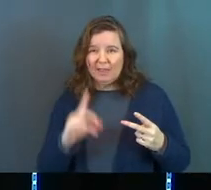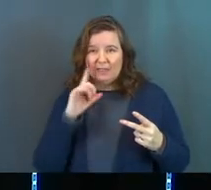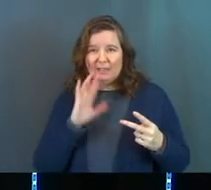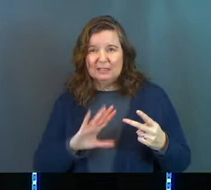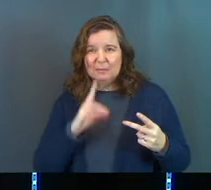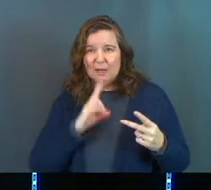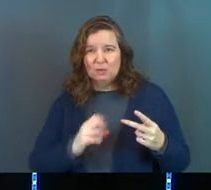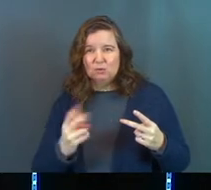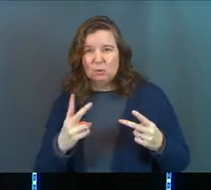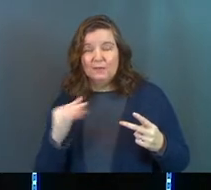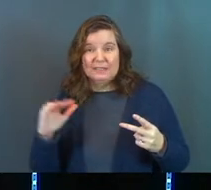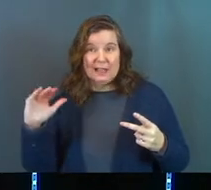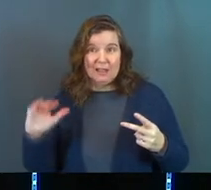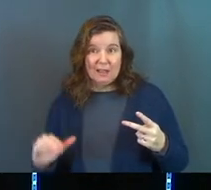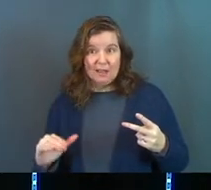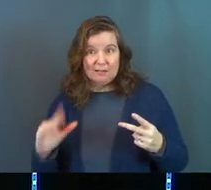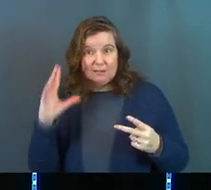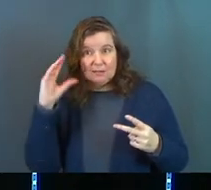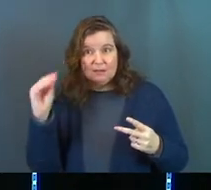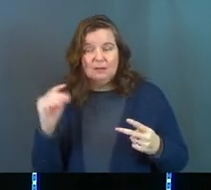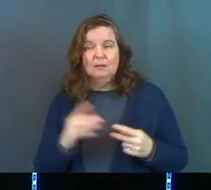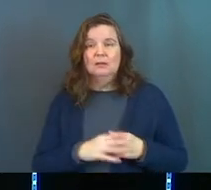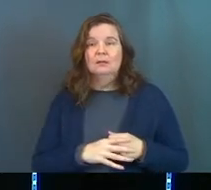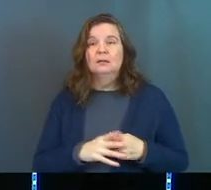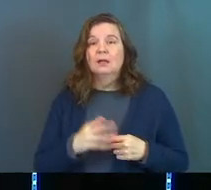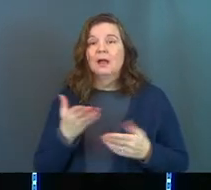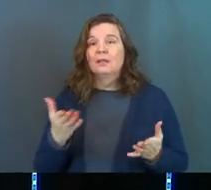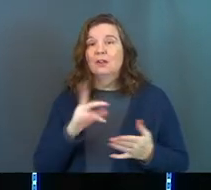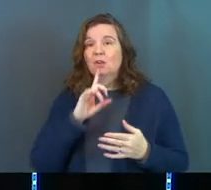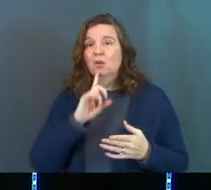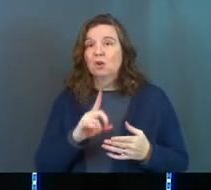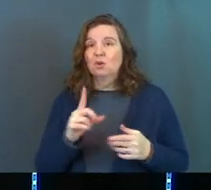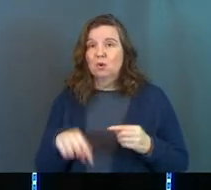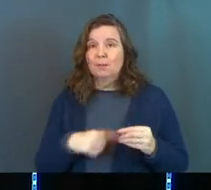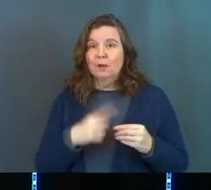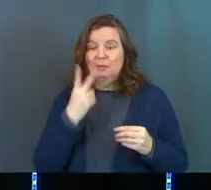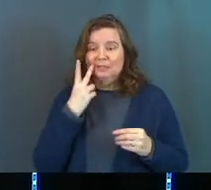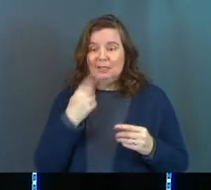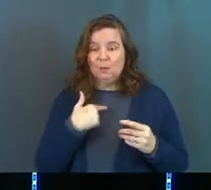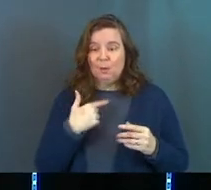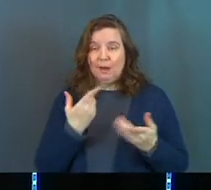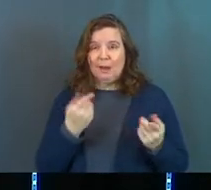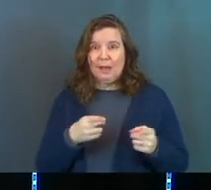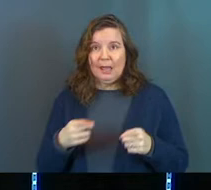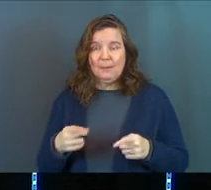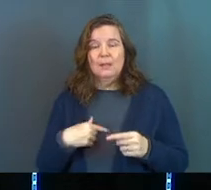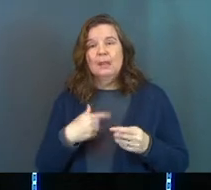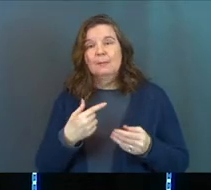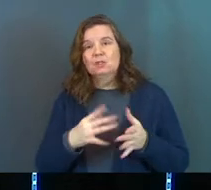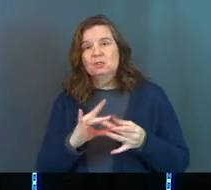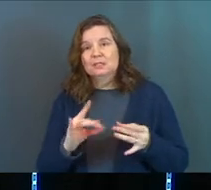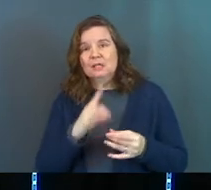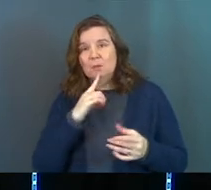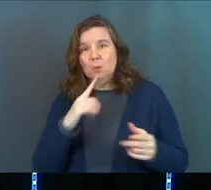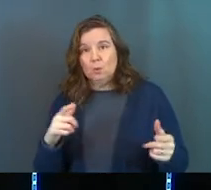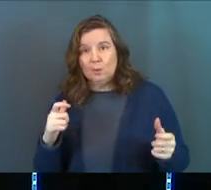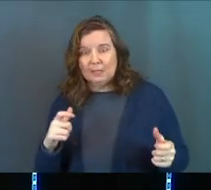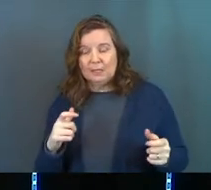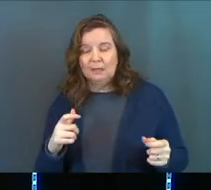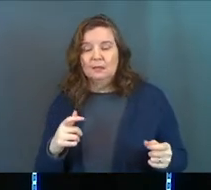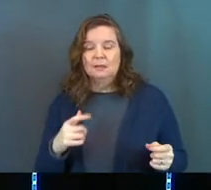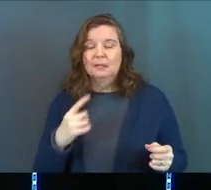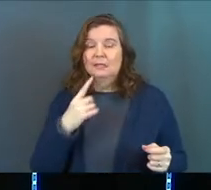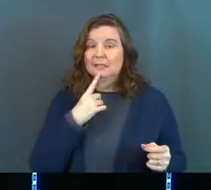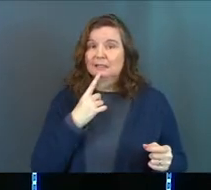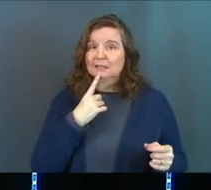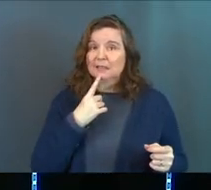point. So little guy, right? And here they are, and you're about to see what unfolds here. But let me just say real quickly,